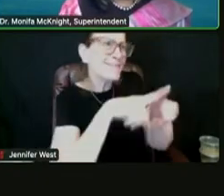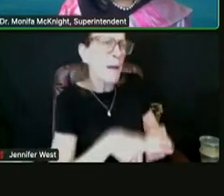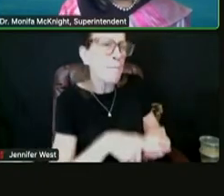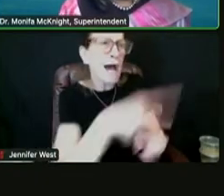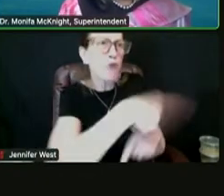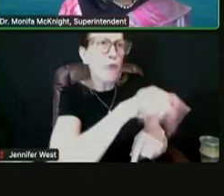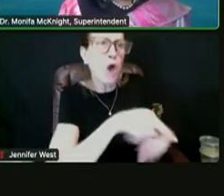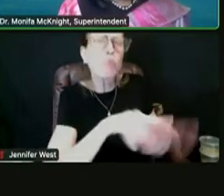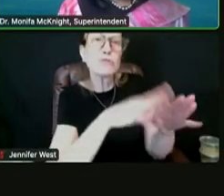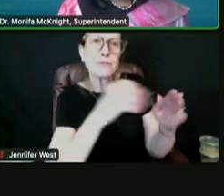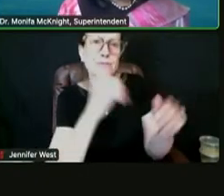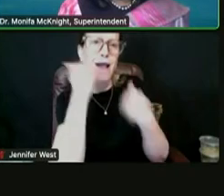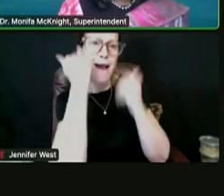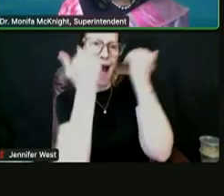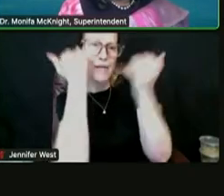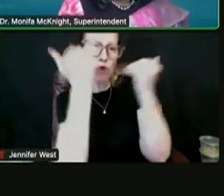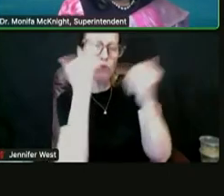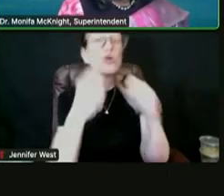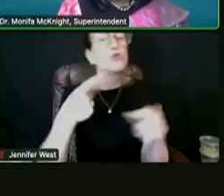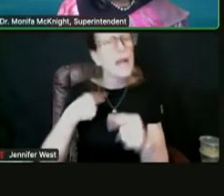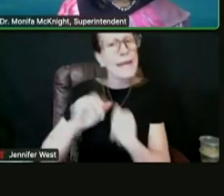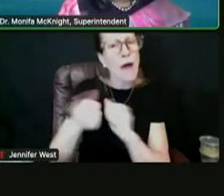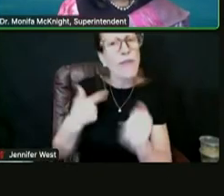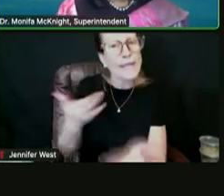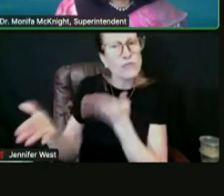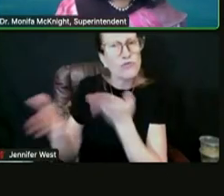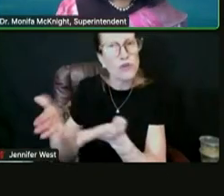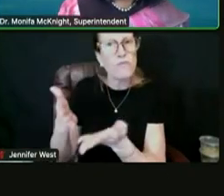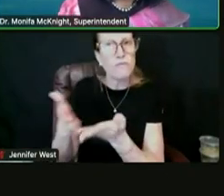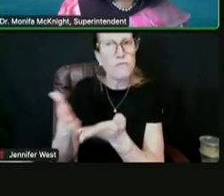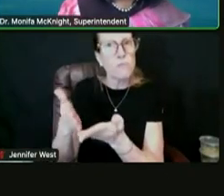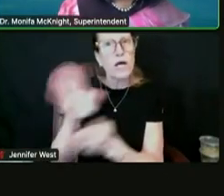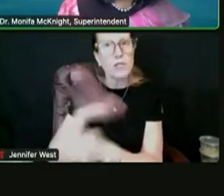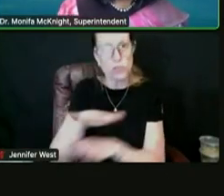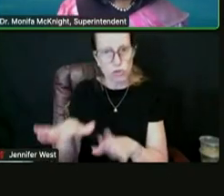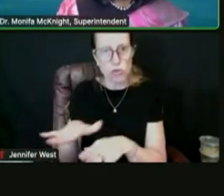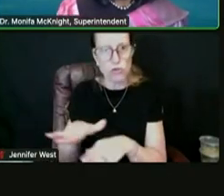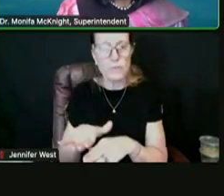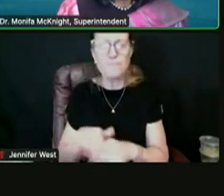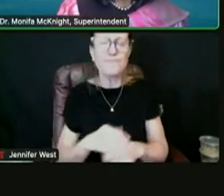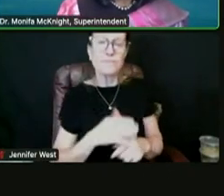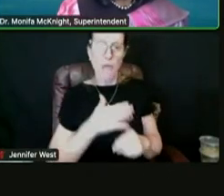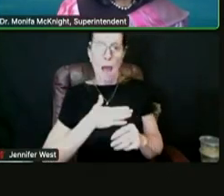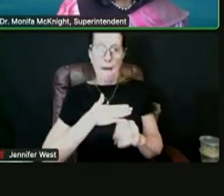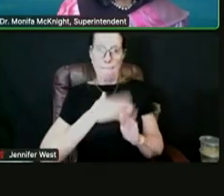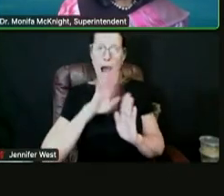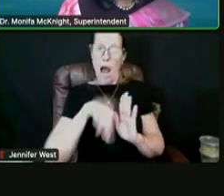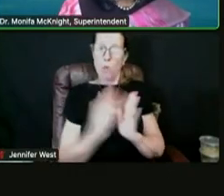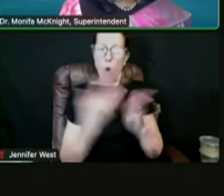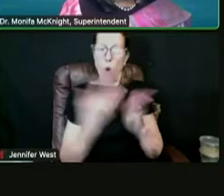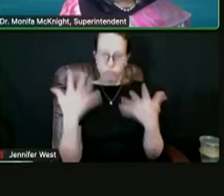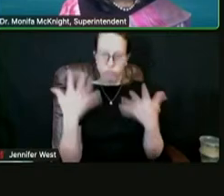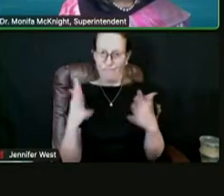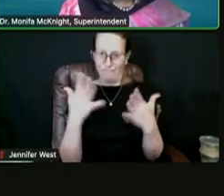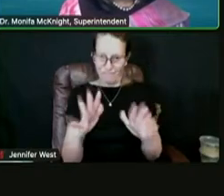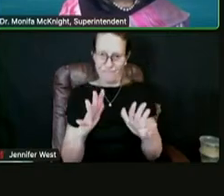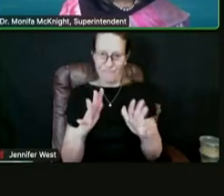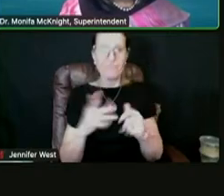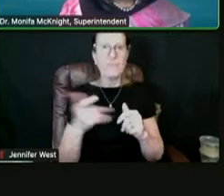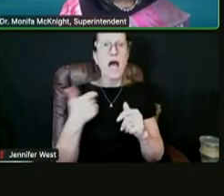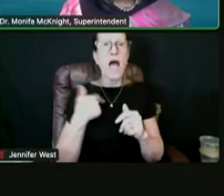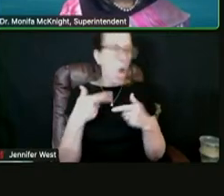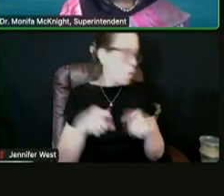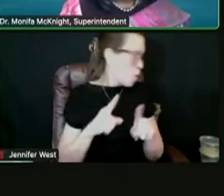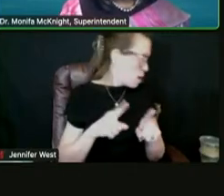that. Next slide. So earlier I talked a little bit about my role. And as I translate these